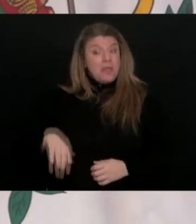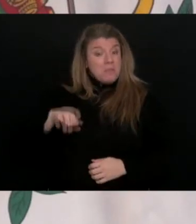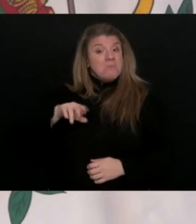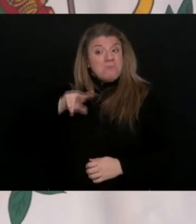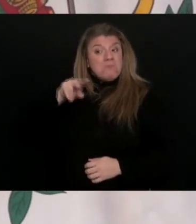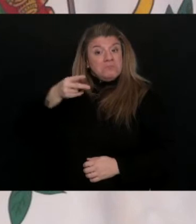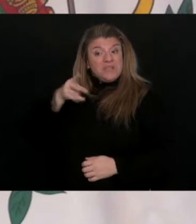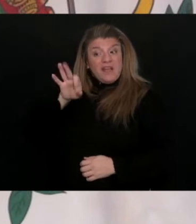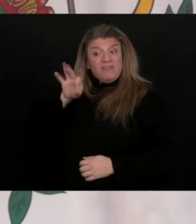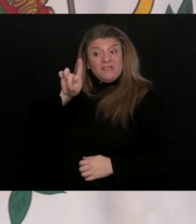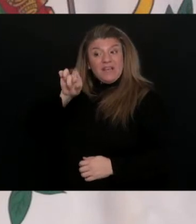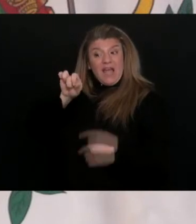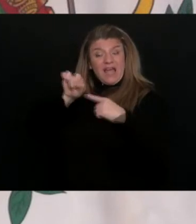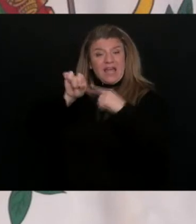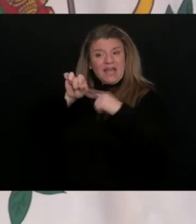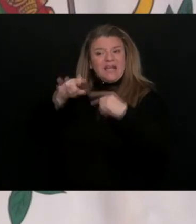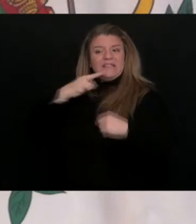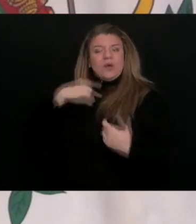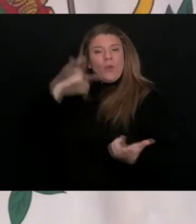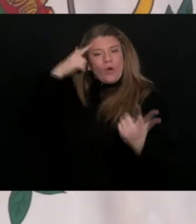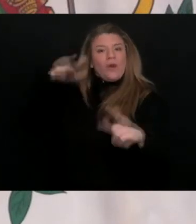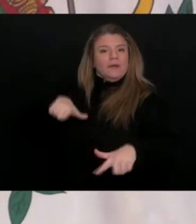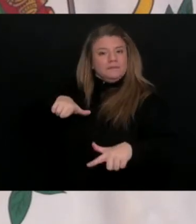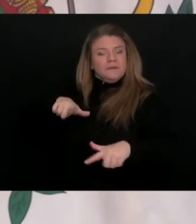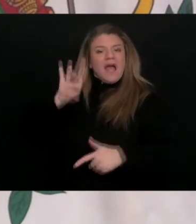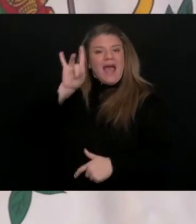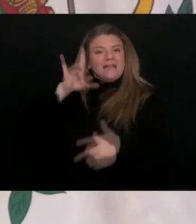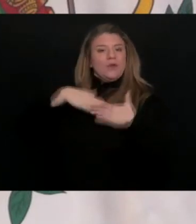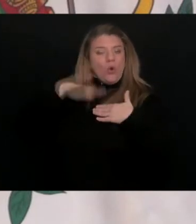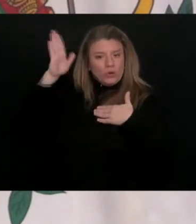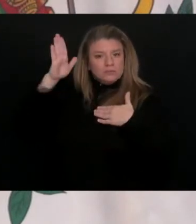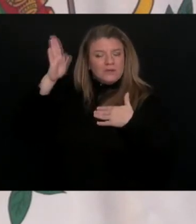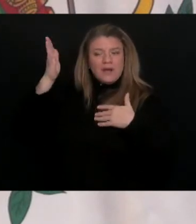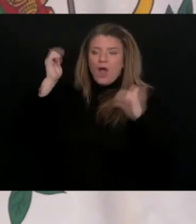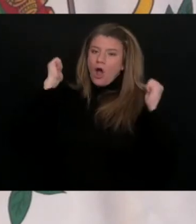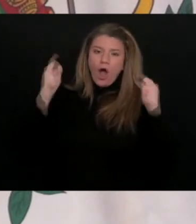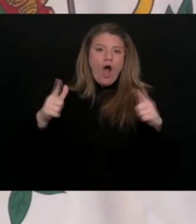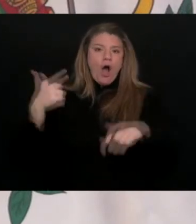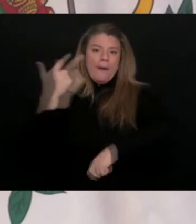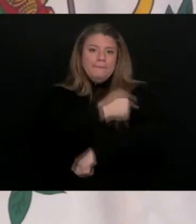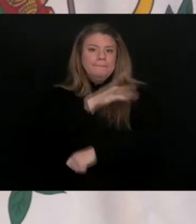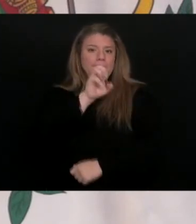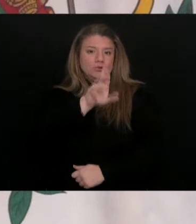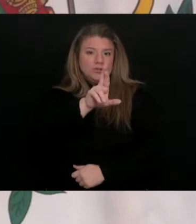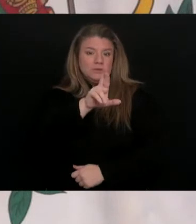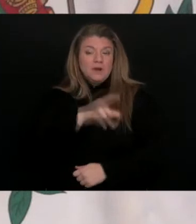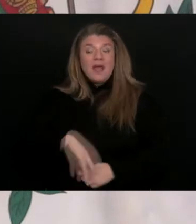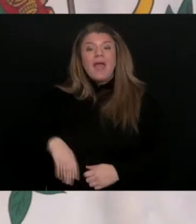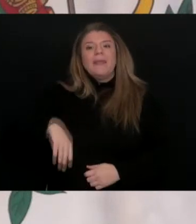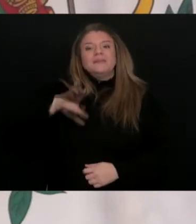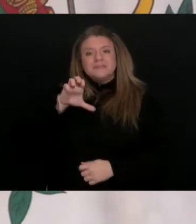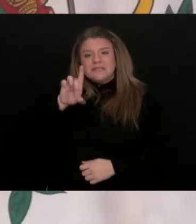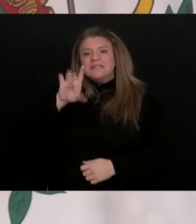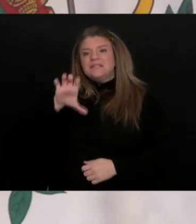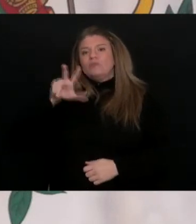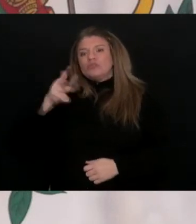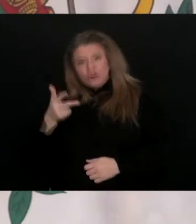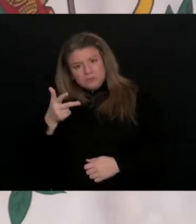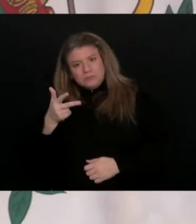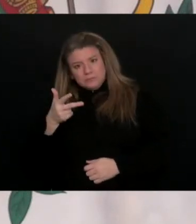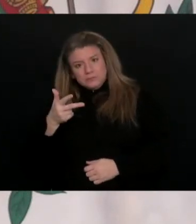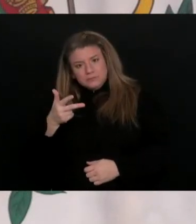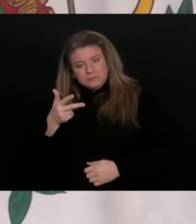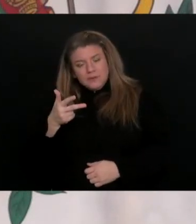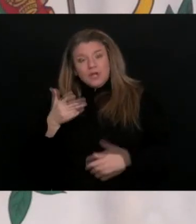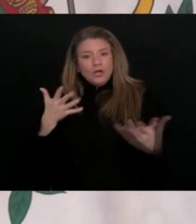nope, we now agree, 18 and older, everybody get their booster shot. And then the CDC followed.